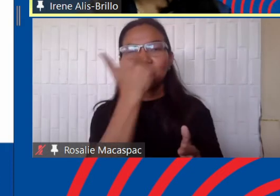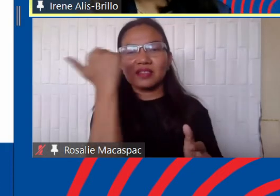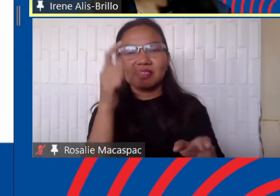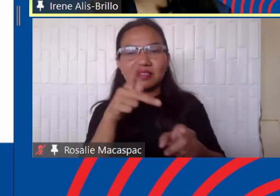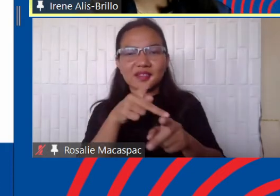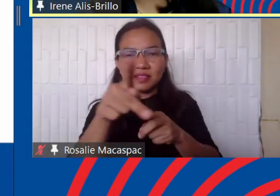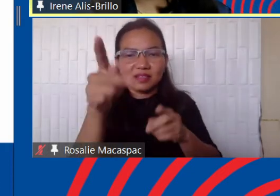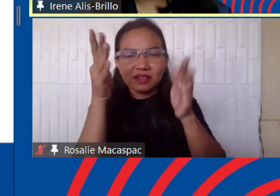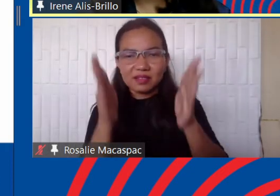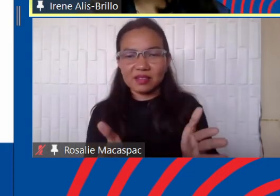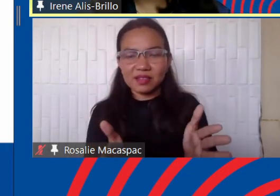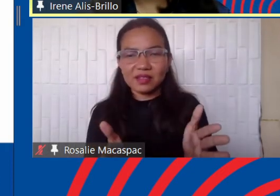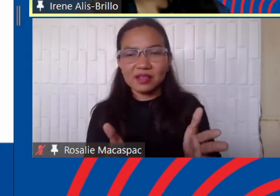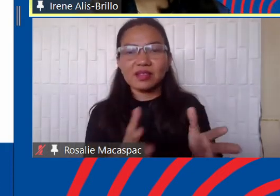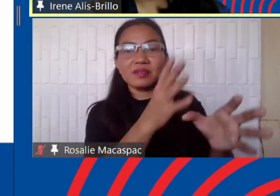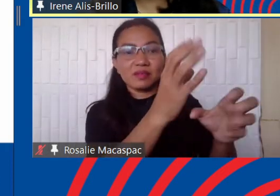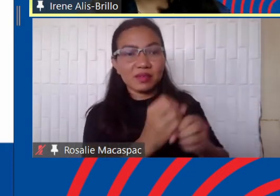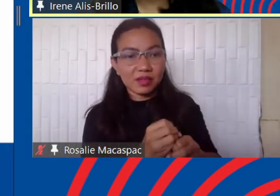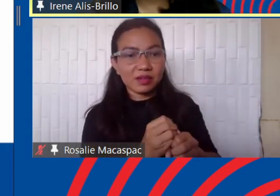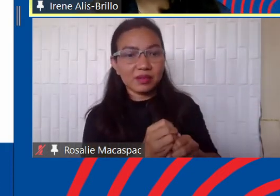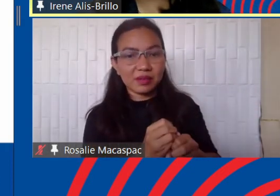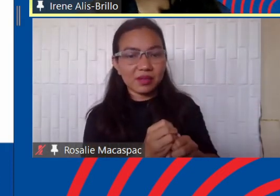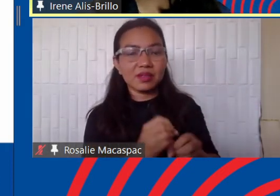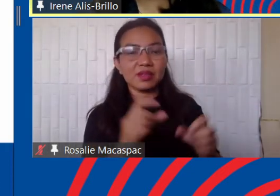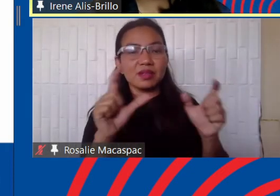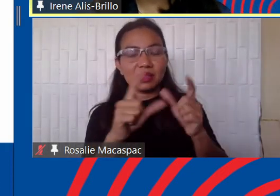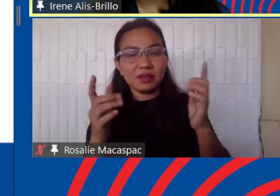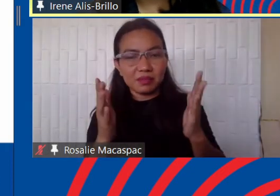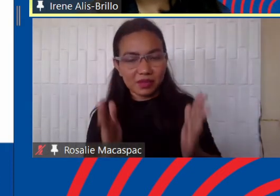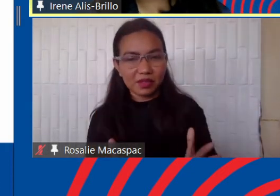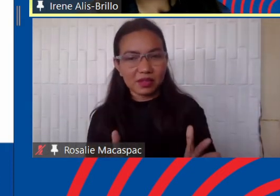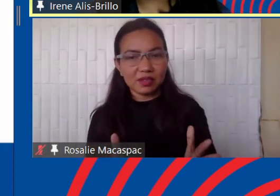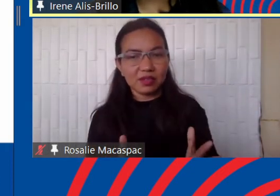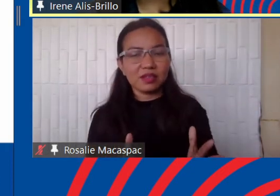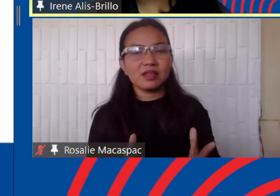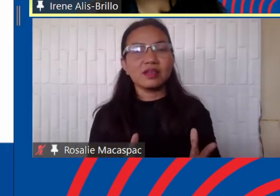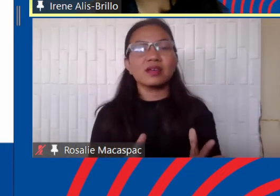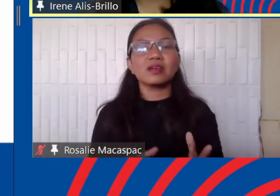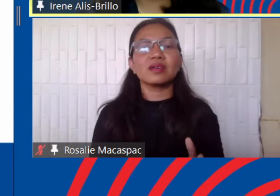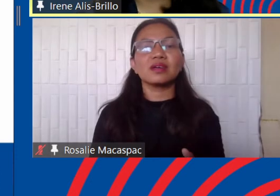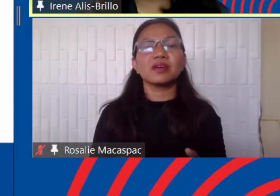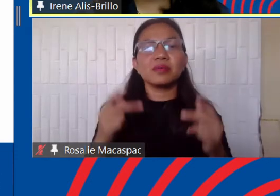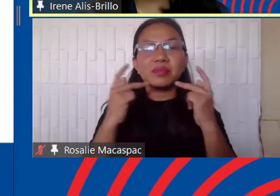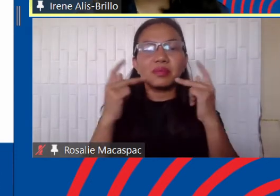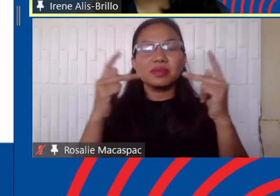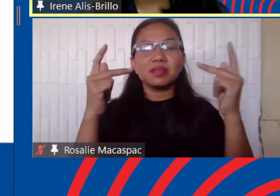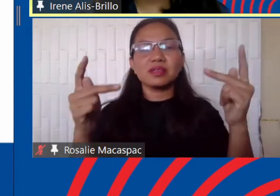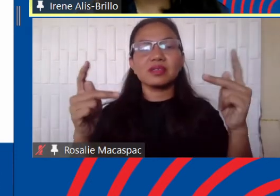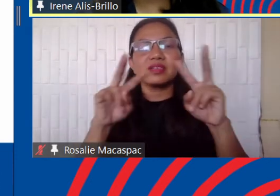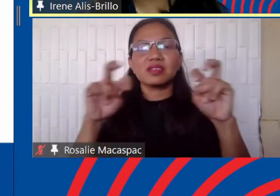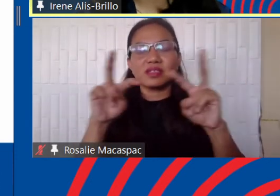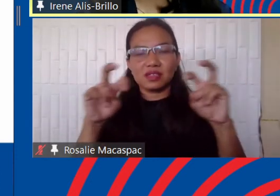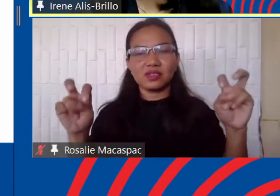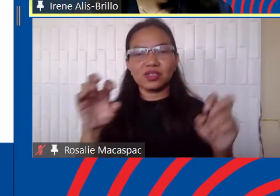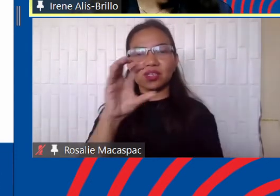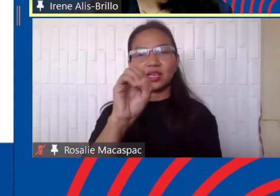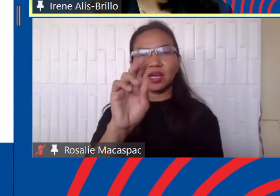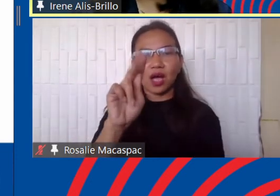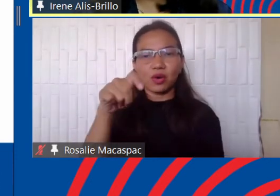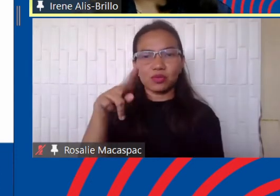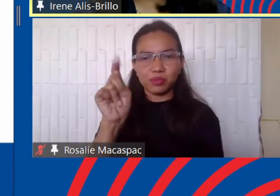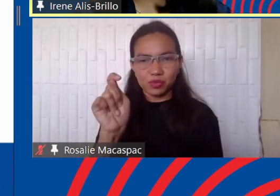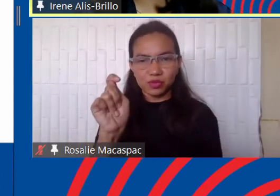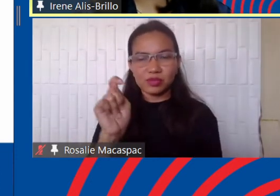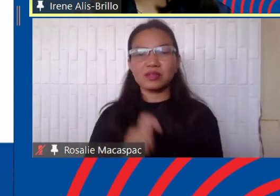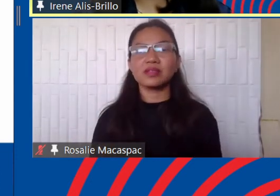professionals, you may get in touch with your librarians if you are interested in publishing your research outputs. Now, before